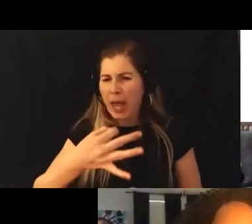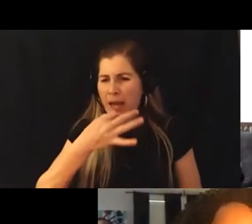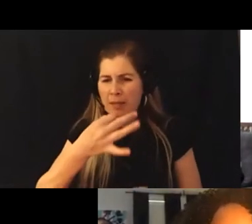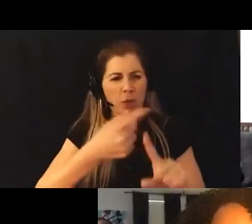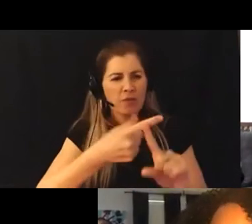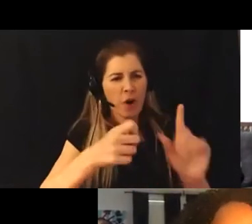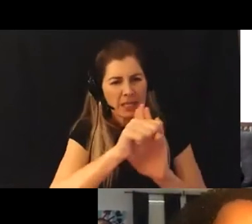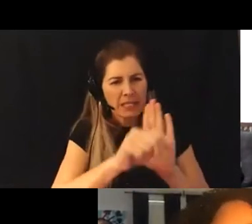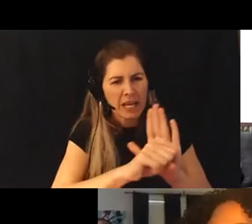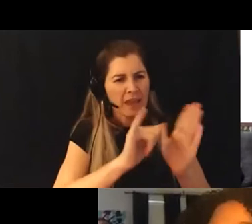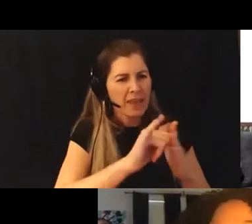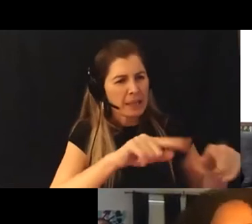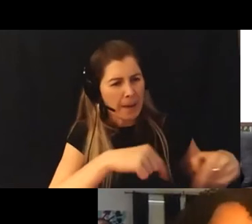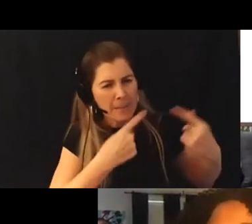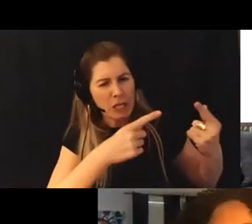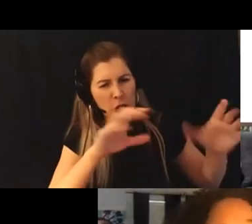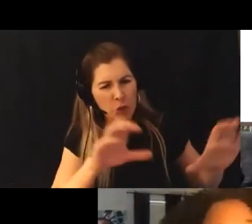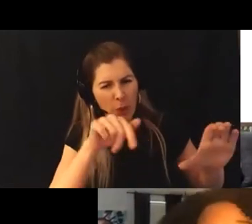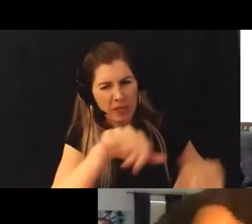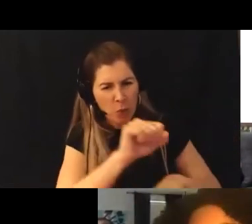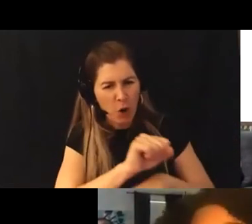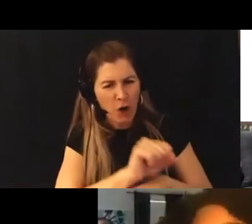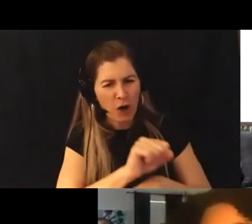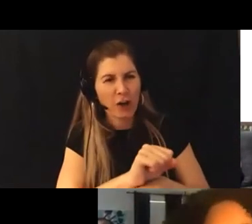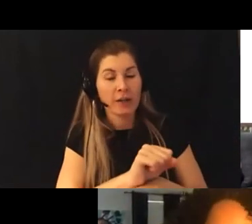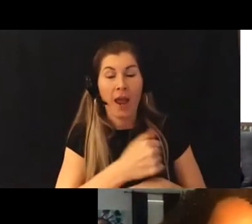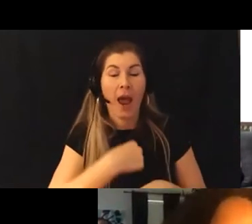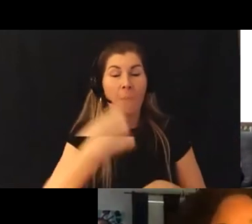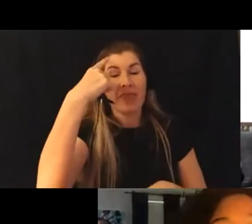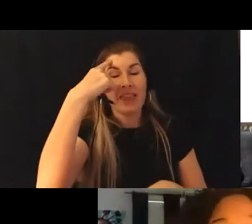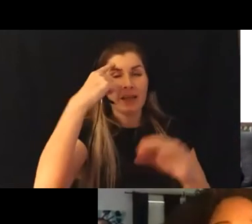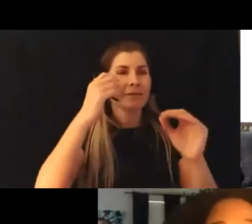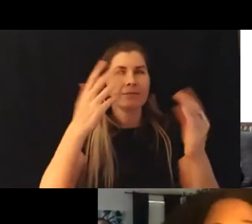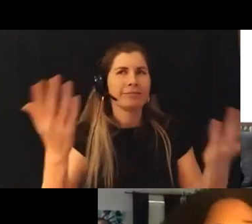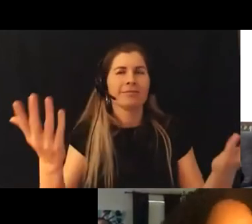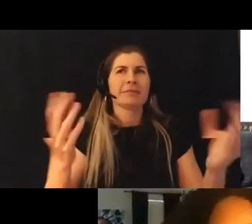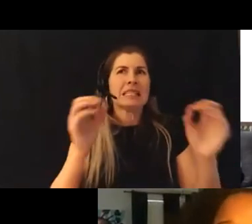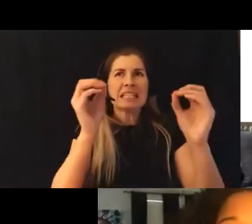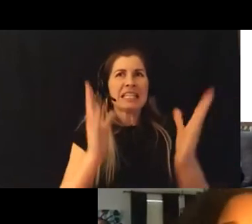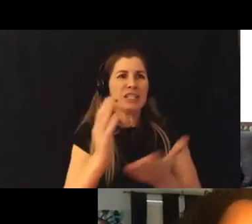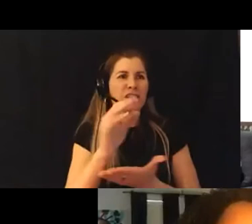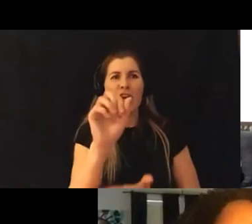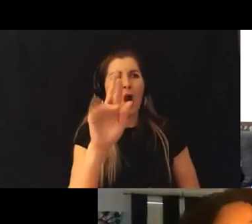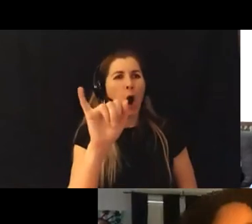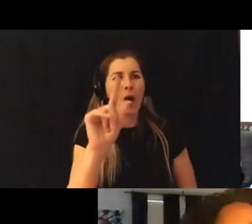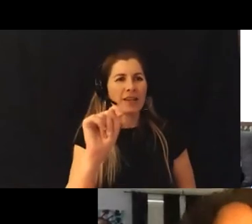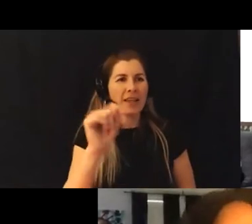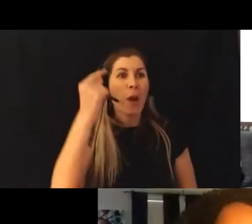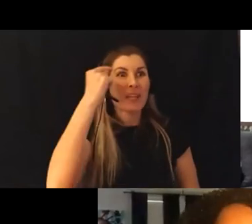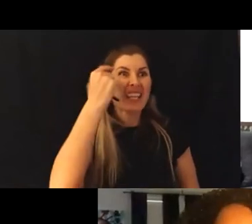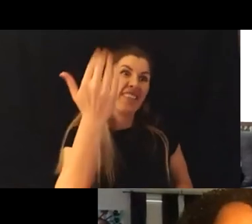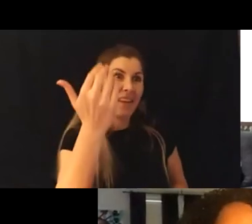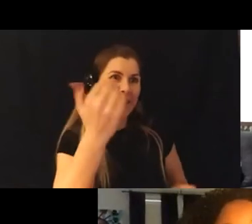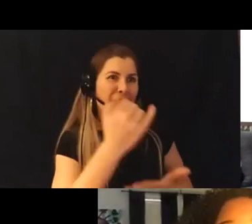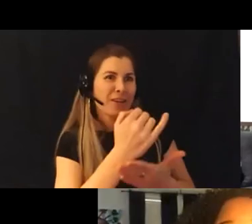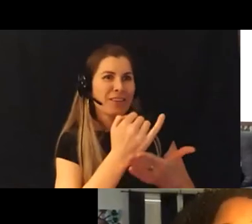that have been doing this work? The top of the list are teaching artists. It's like 15 teaching artists spilled out of my head. And then I had to think a little